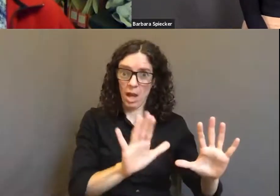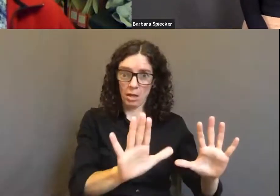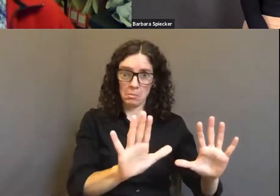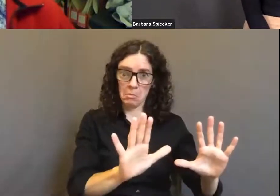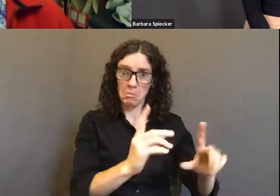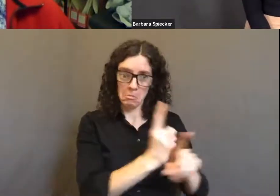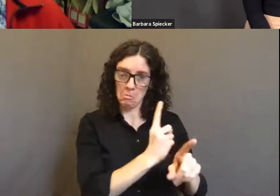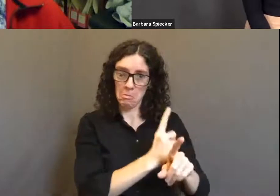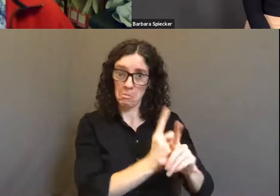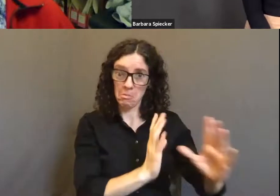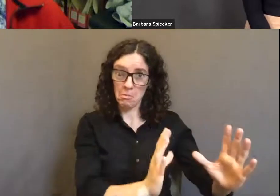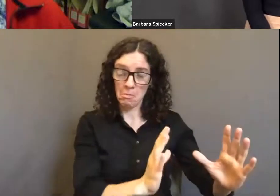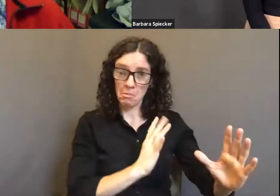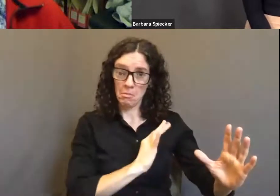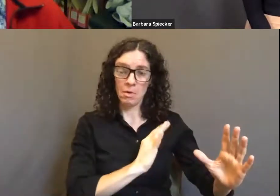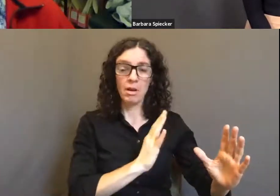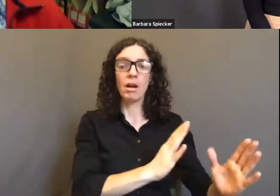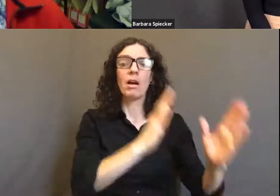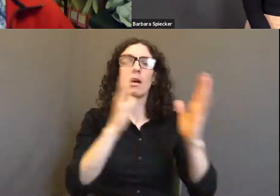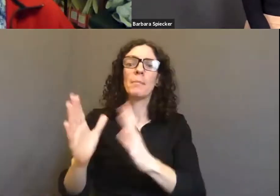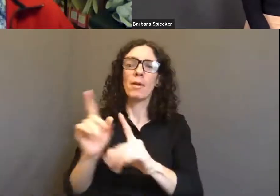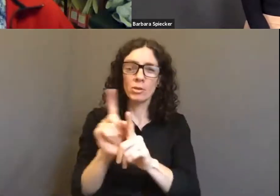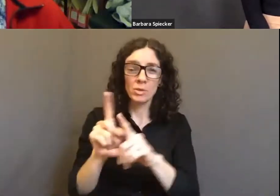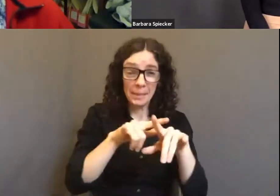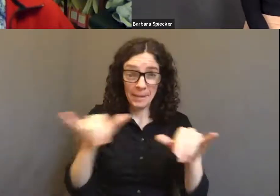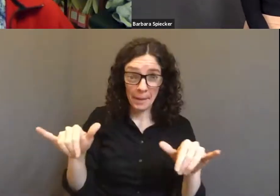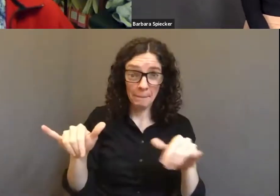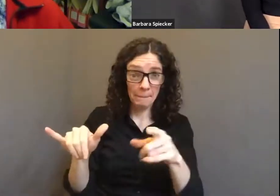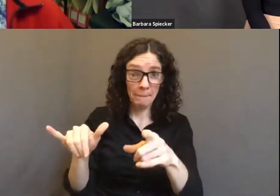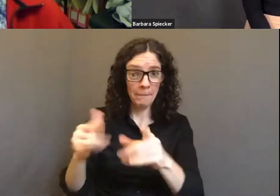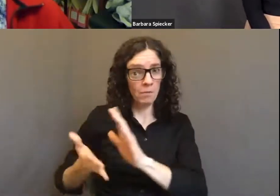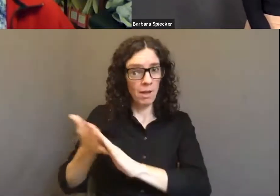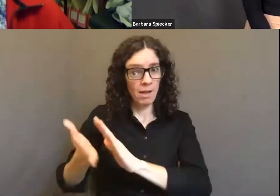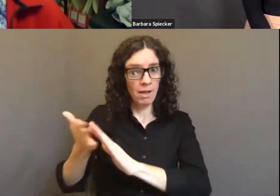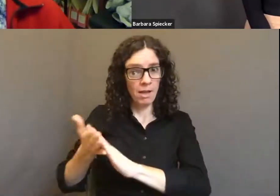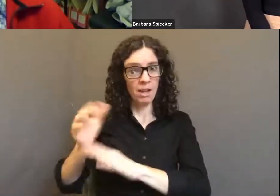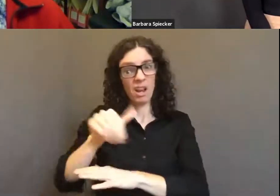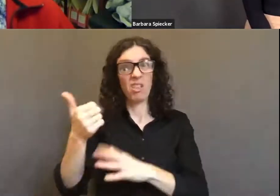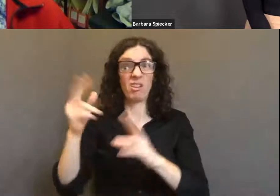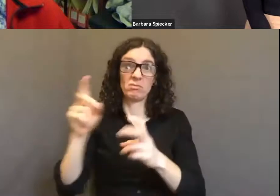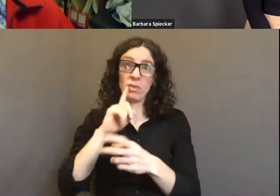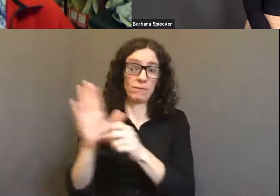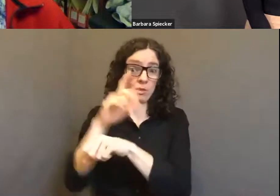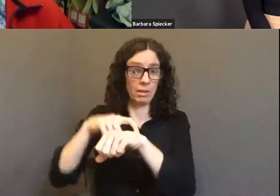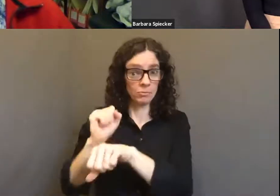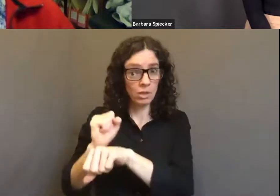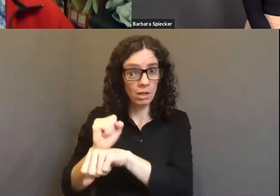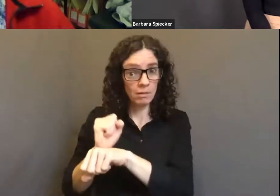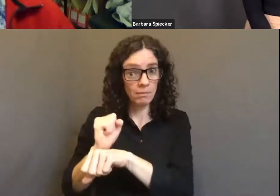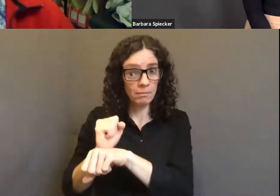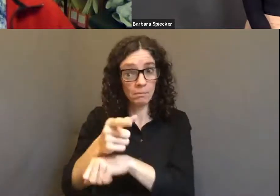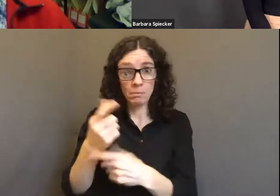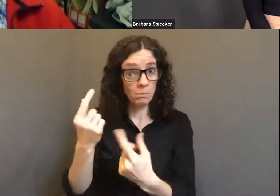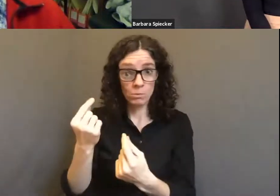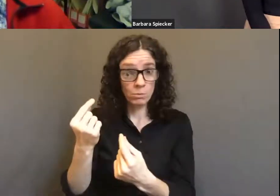what some might think would be another full-time job, in that she has been involved in bringing